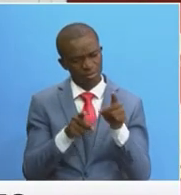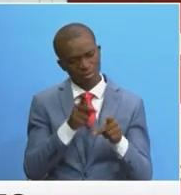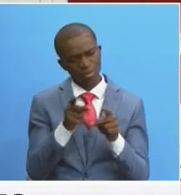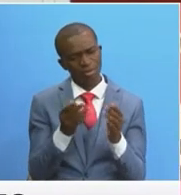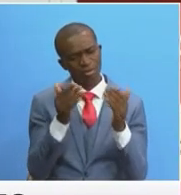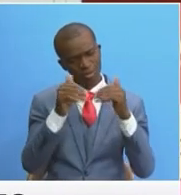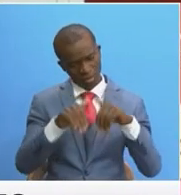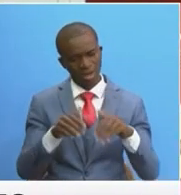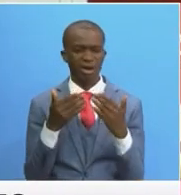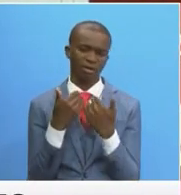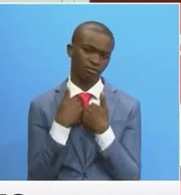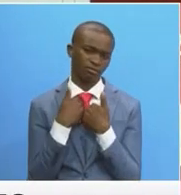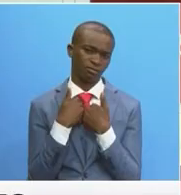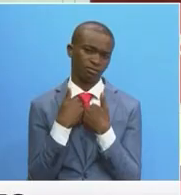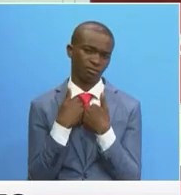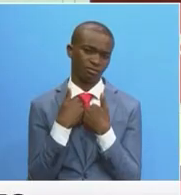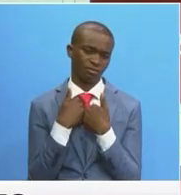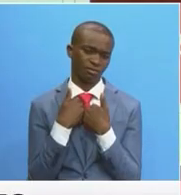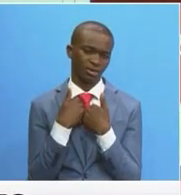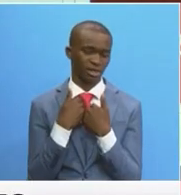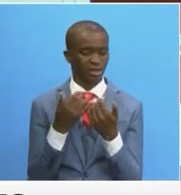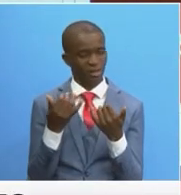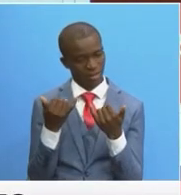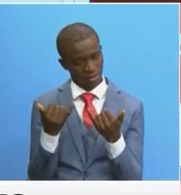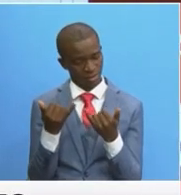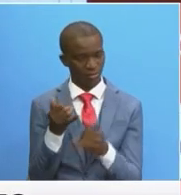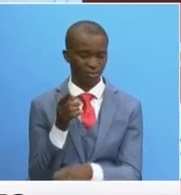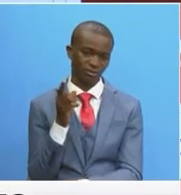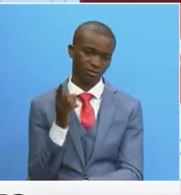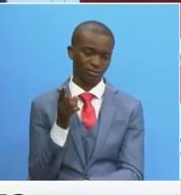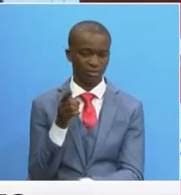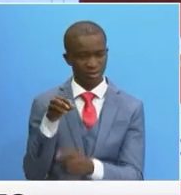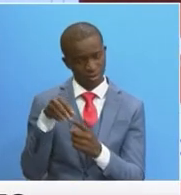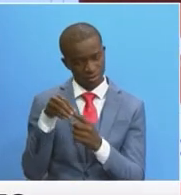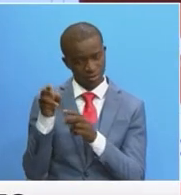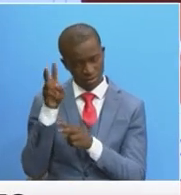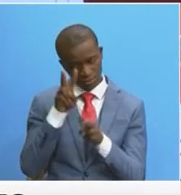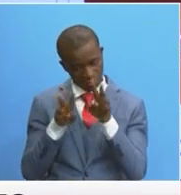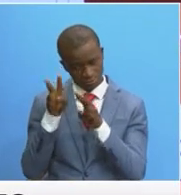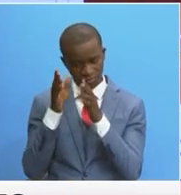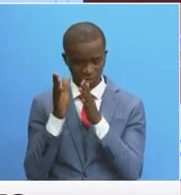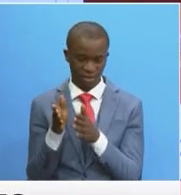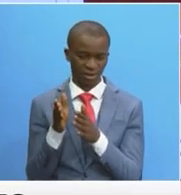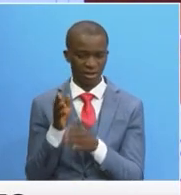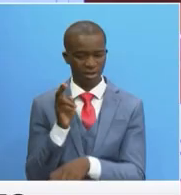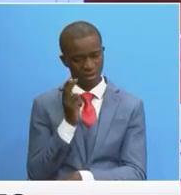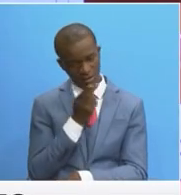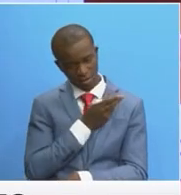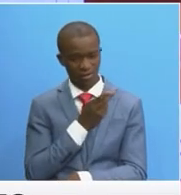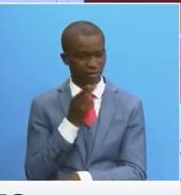news. Amidst all this, guest of honor, amidst all these difficulties, we have